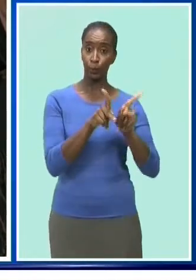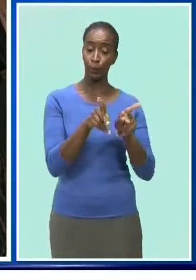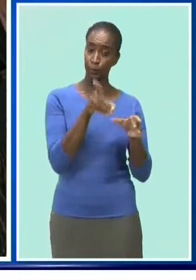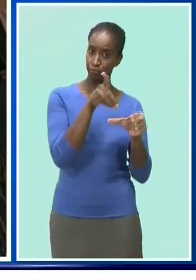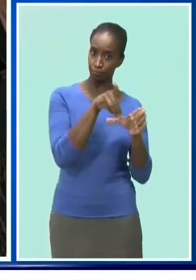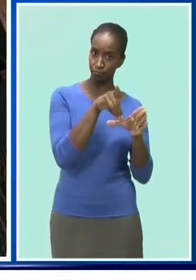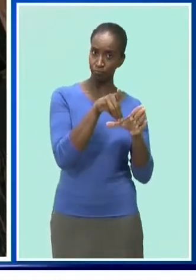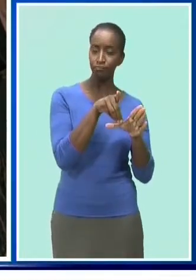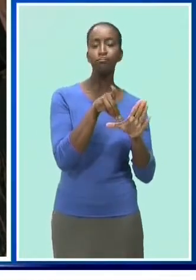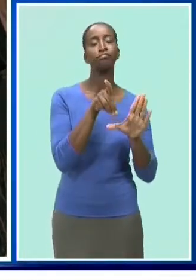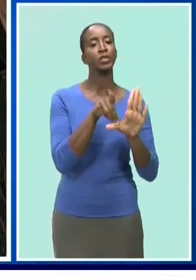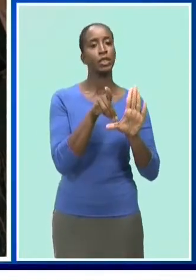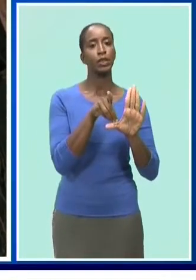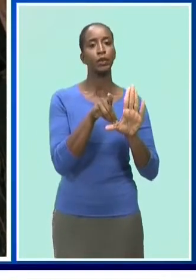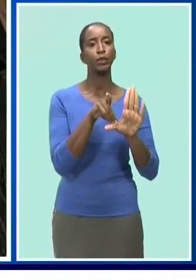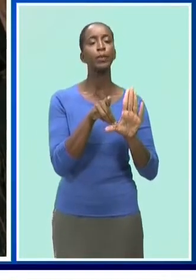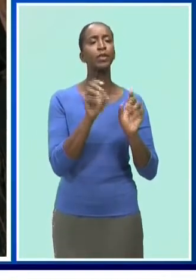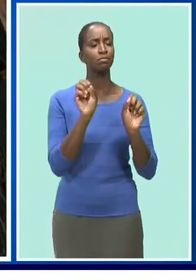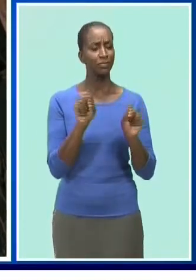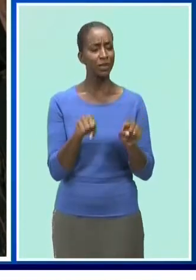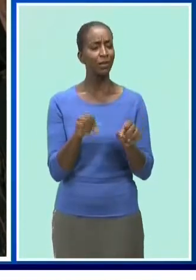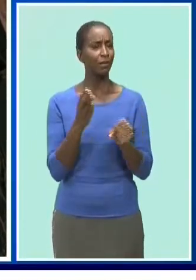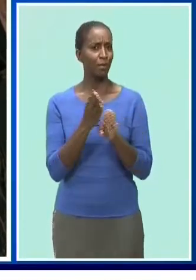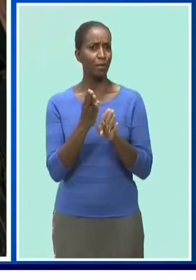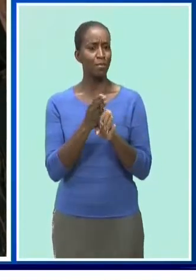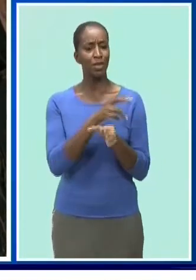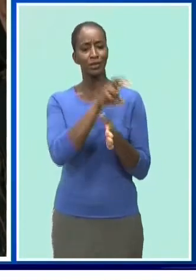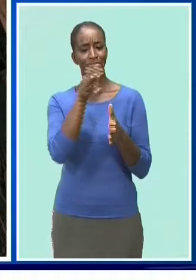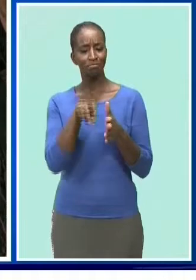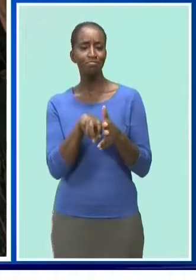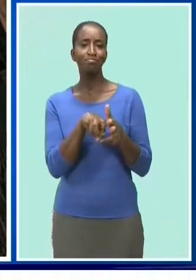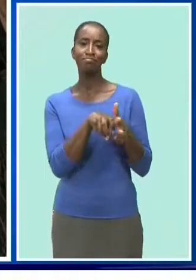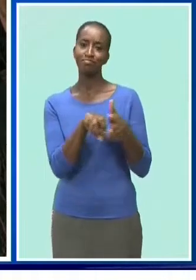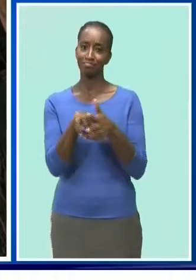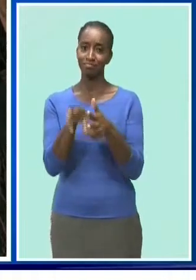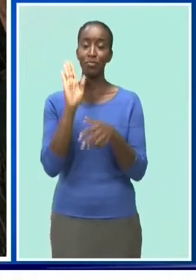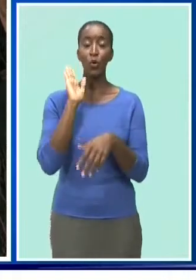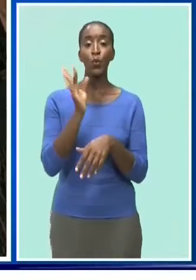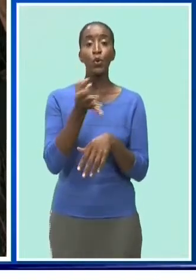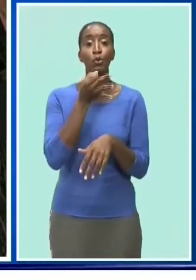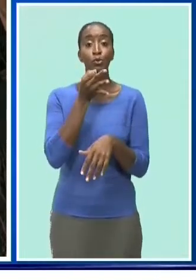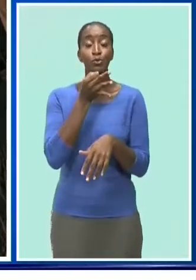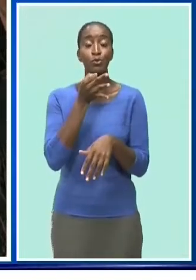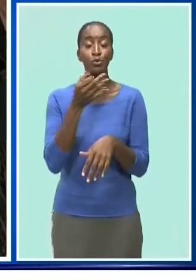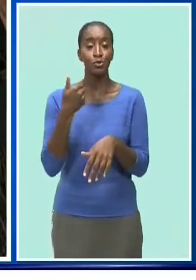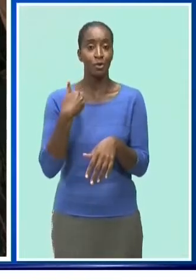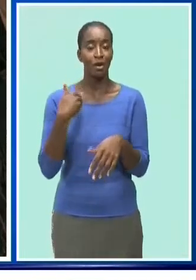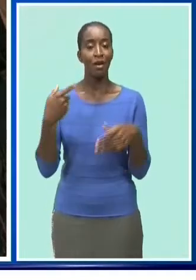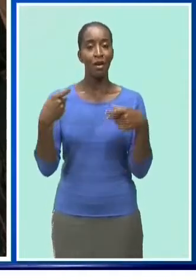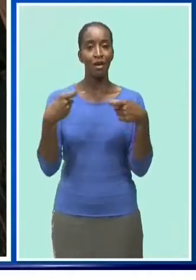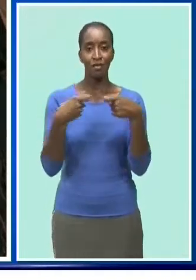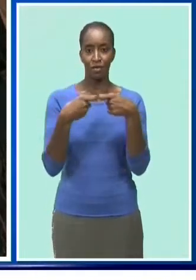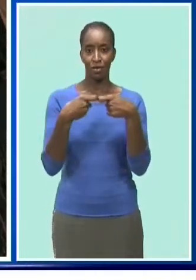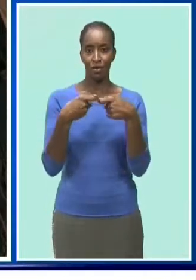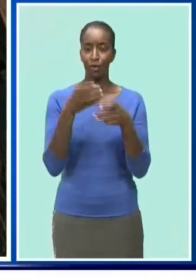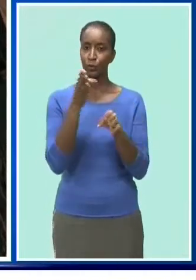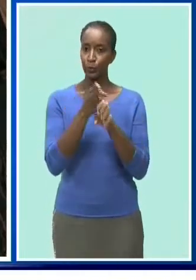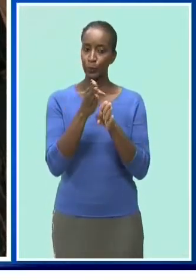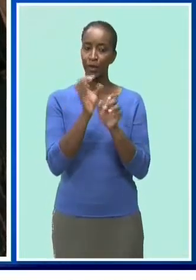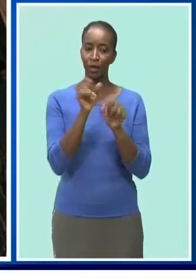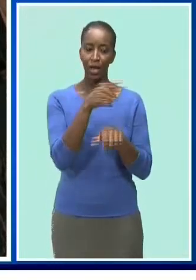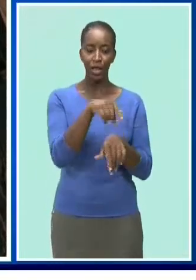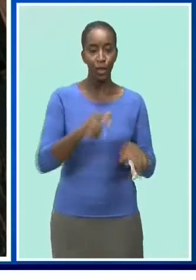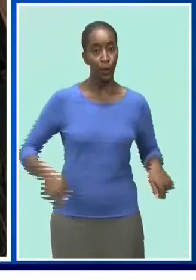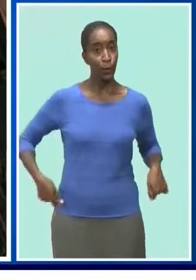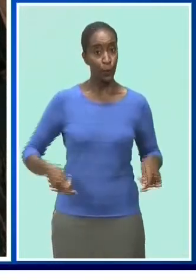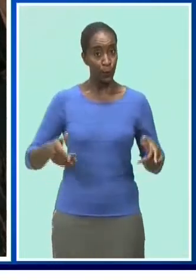disabilities, I am pleased to inform that the Transport Board will shortly be acquiring some electric buses which will be outfitted to allow persons in wheelchairs to board